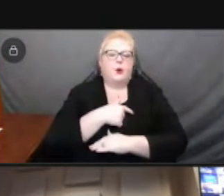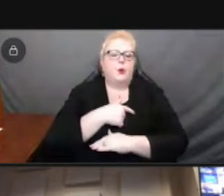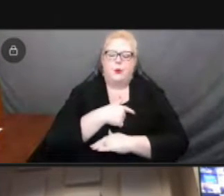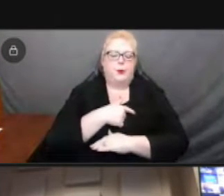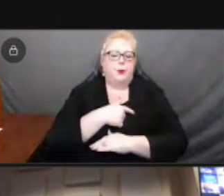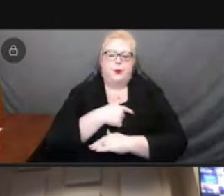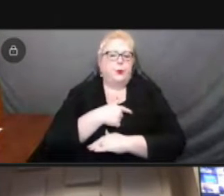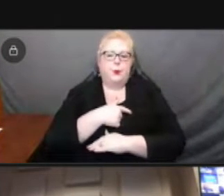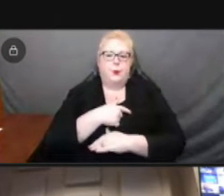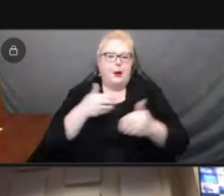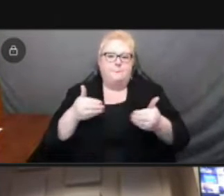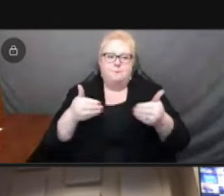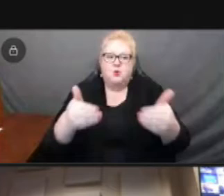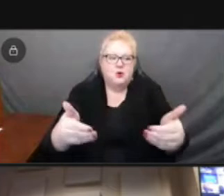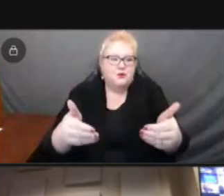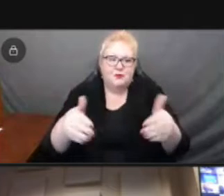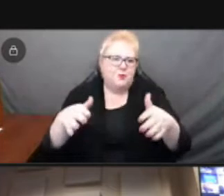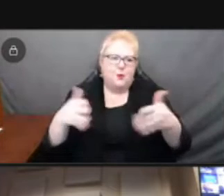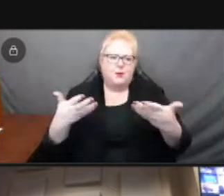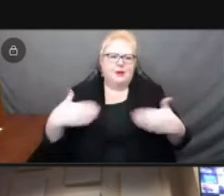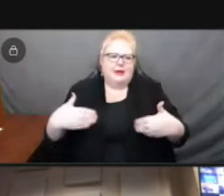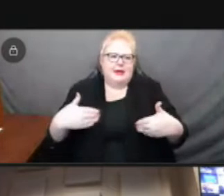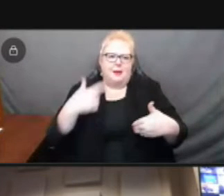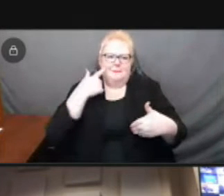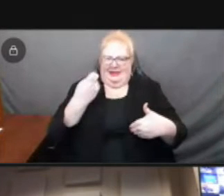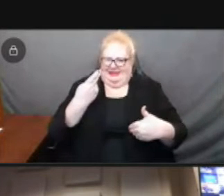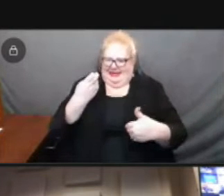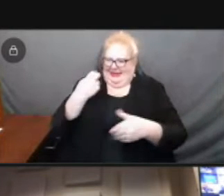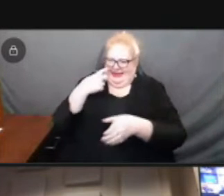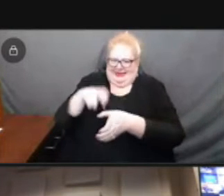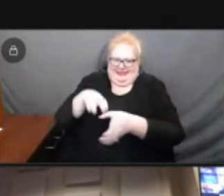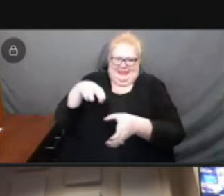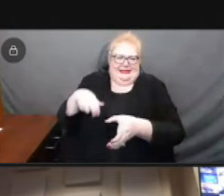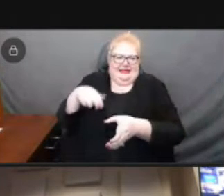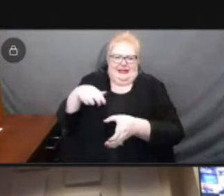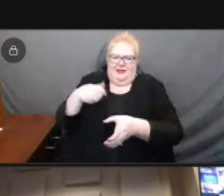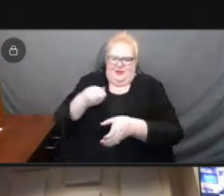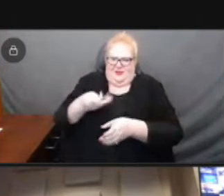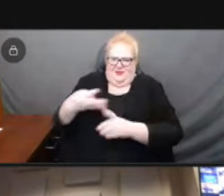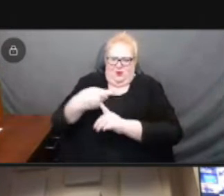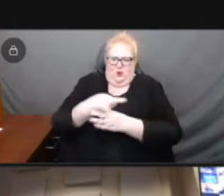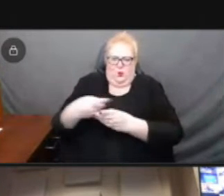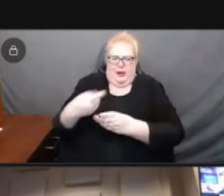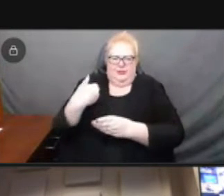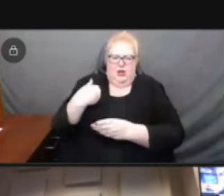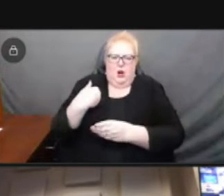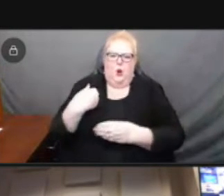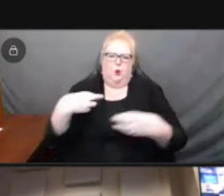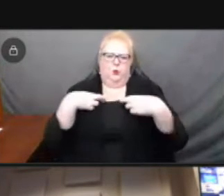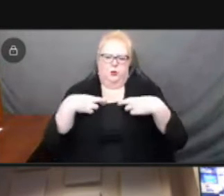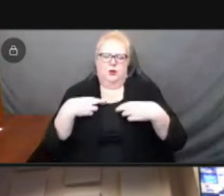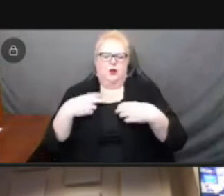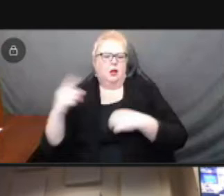But he literally just left a few weeks ago. Well, let me ask my colleagues.